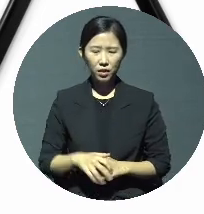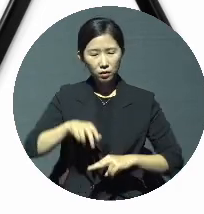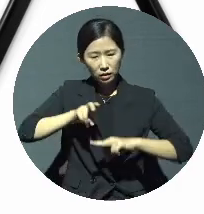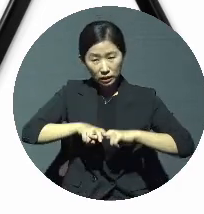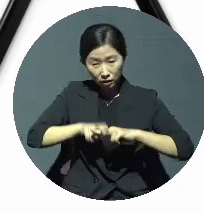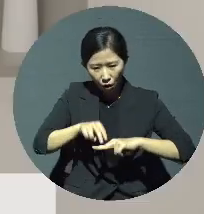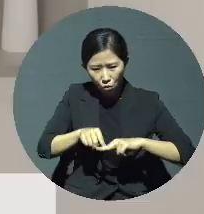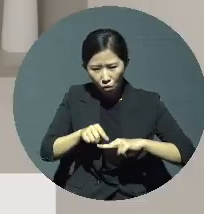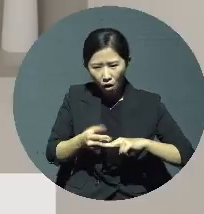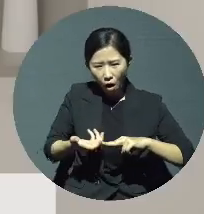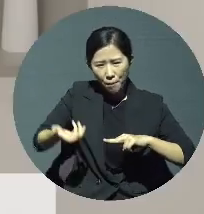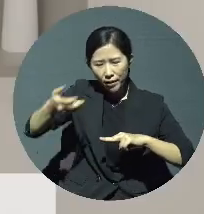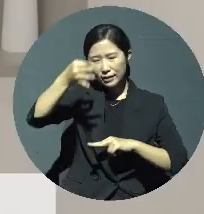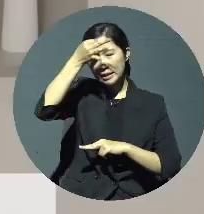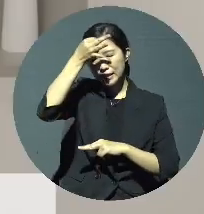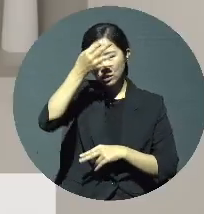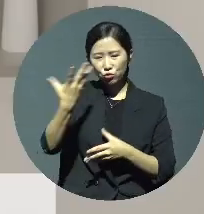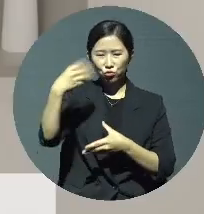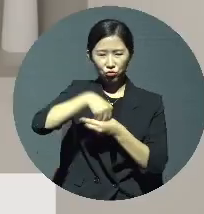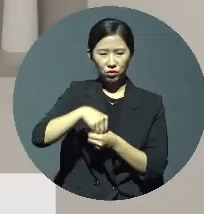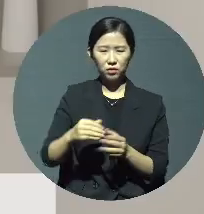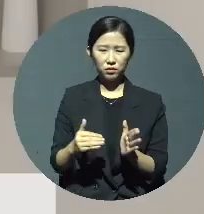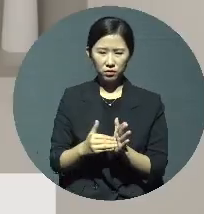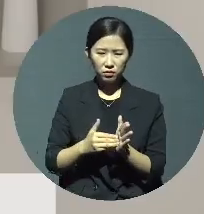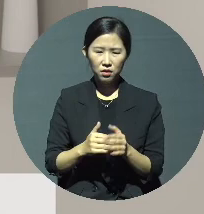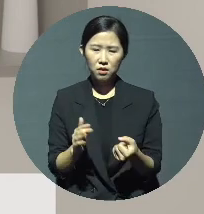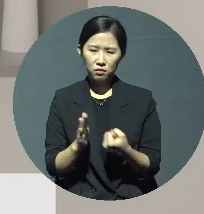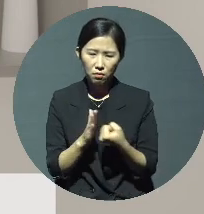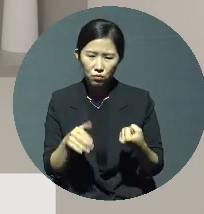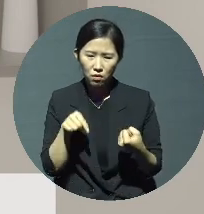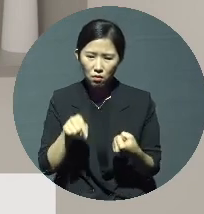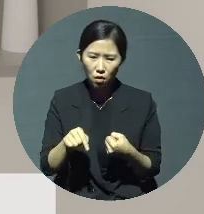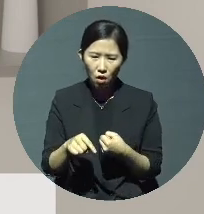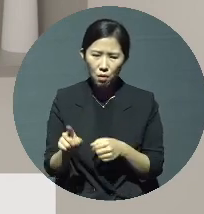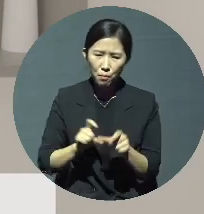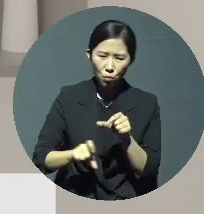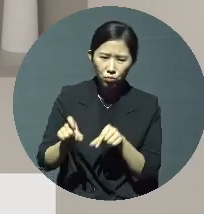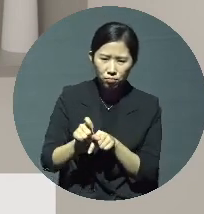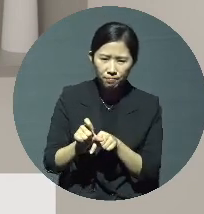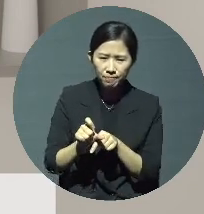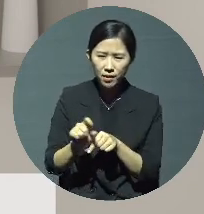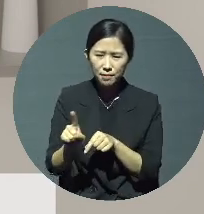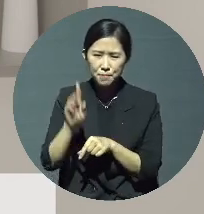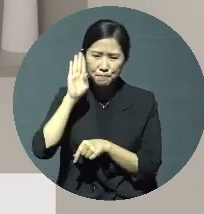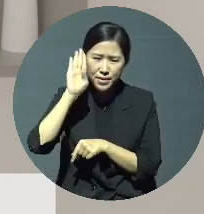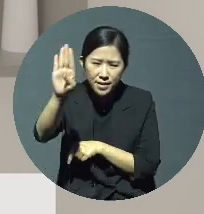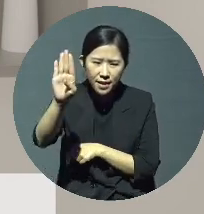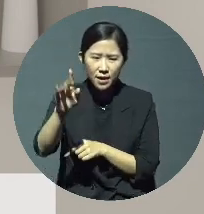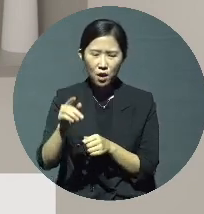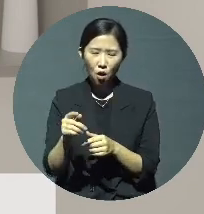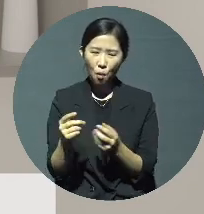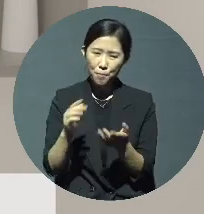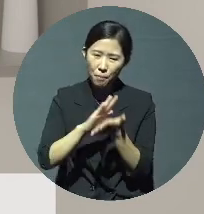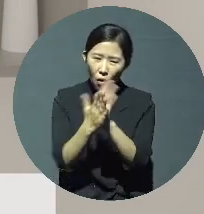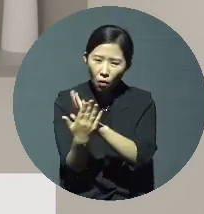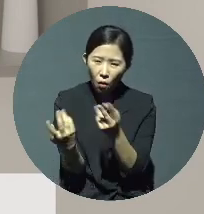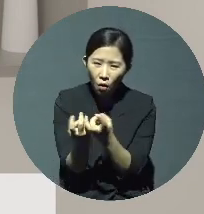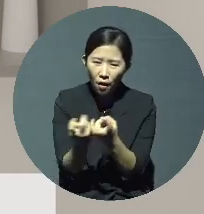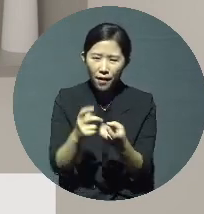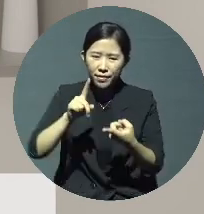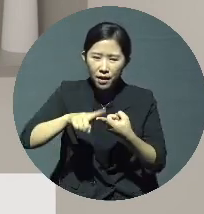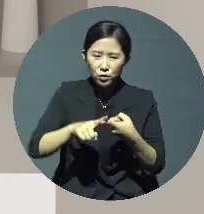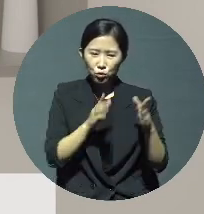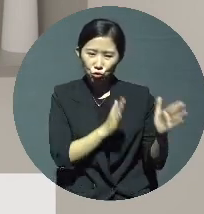a hardware perspective. So if we were to have an even more extreme example of how we kind of future-proof products and try and make